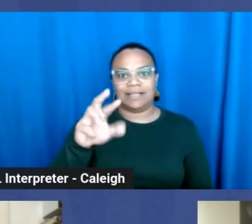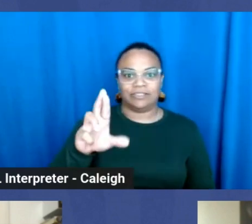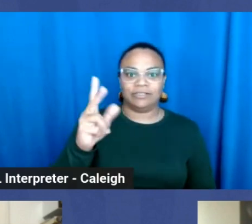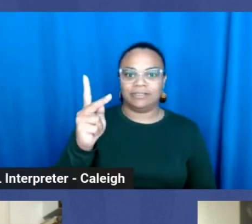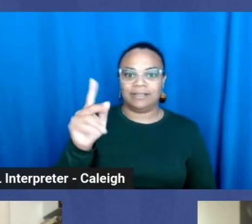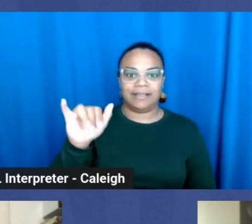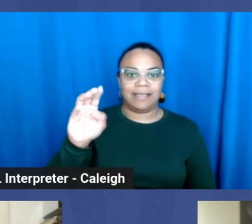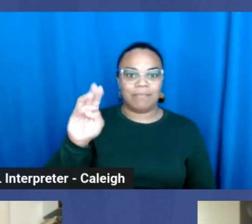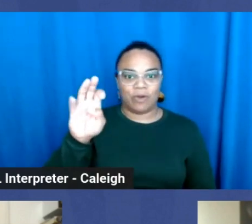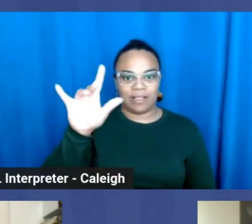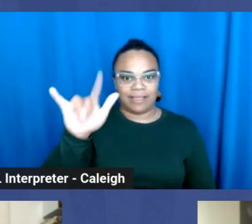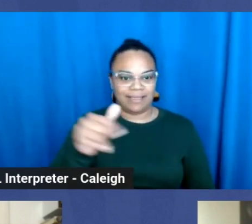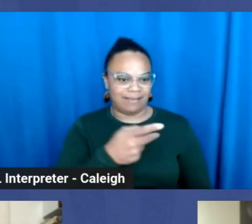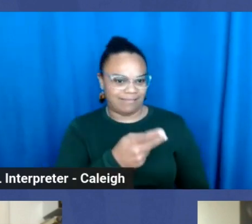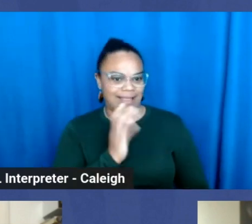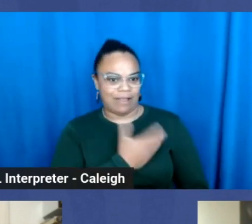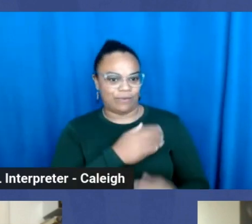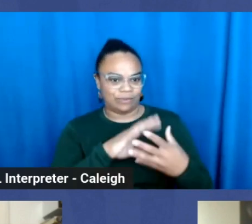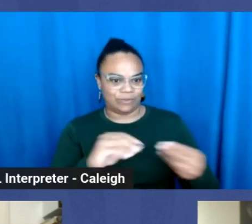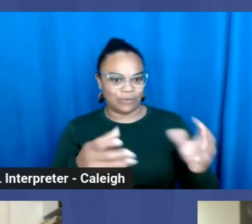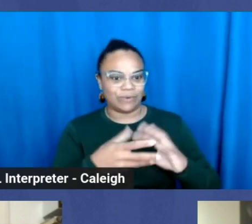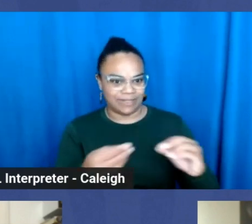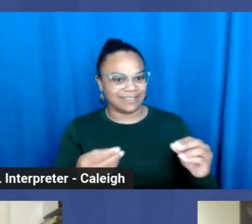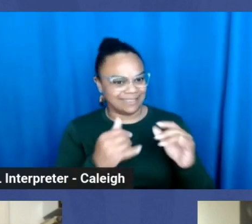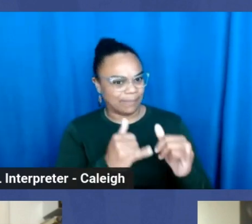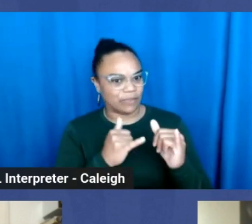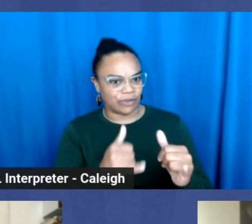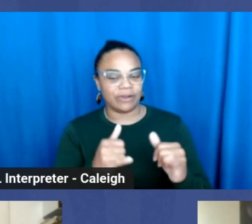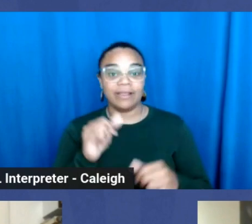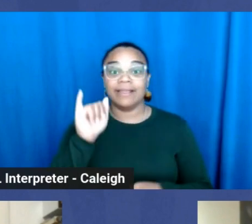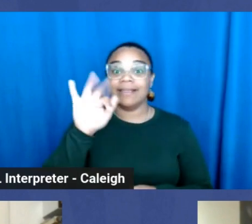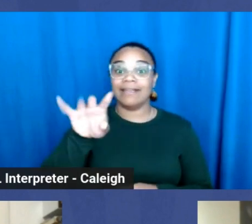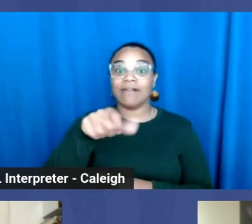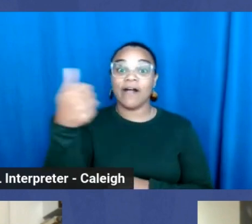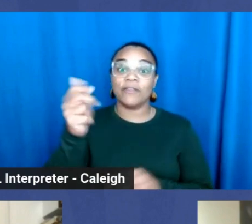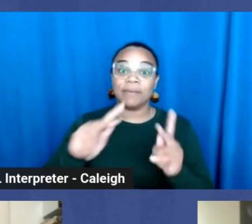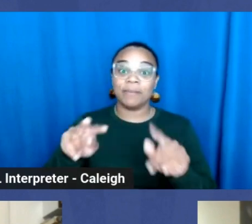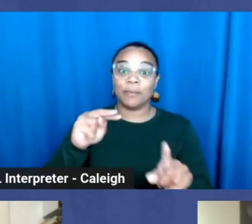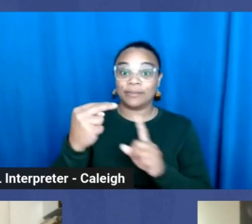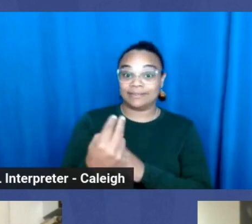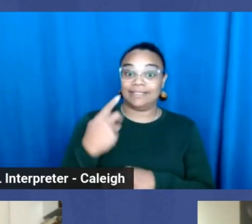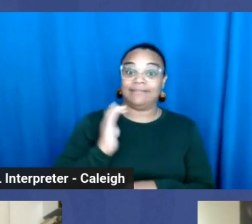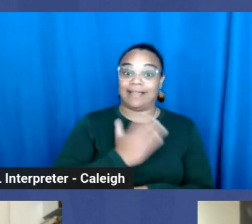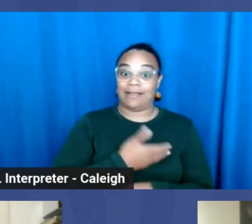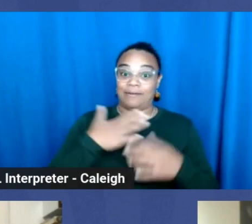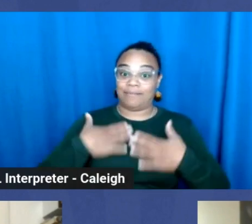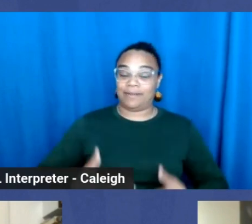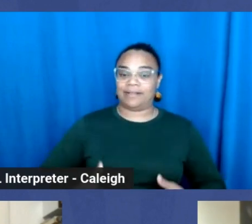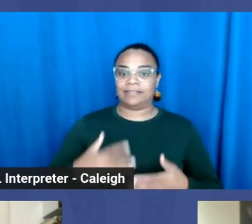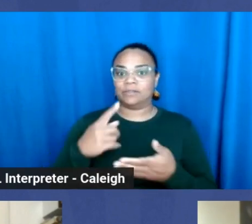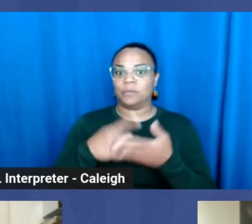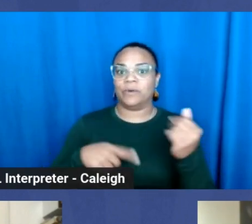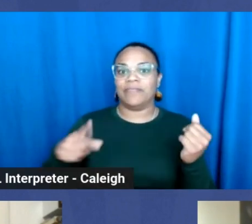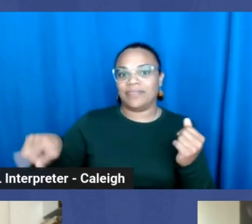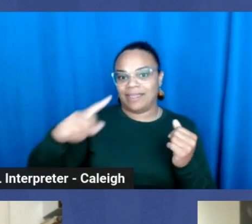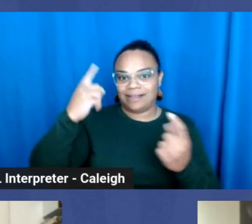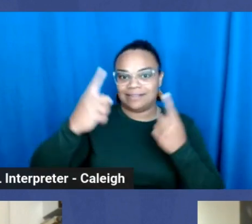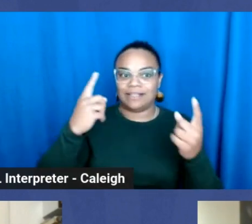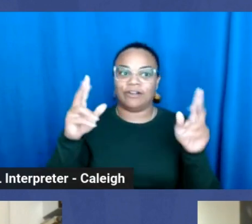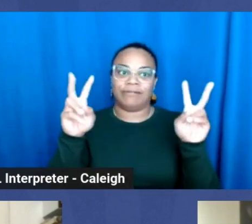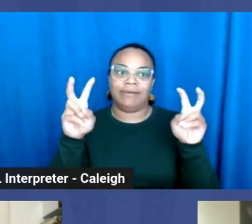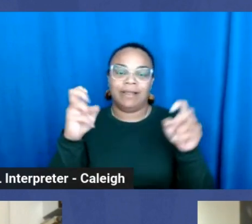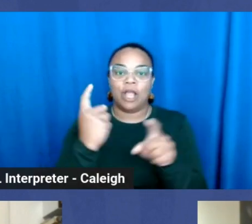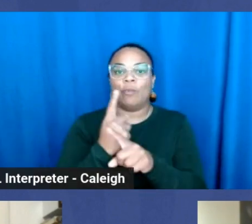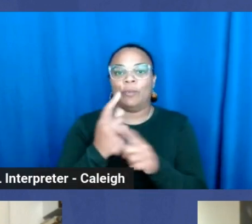when we have different people perceiving our bodies, what is justified as appropriate changes. Because while it would